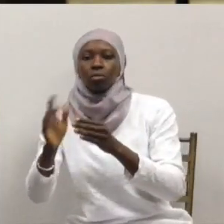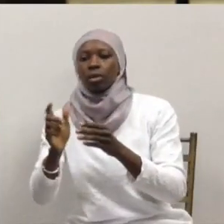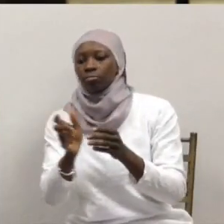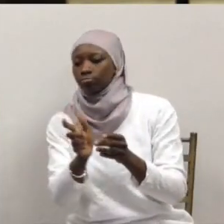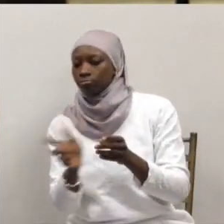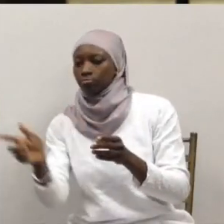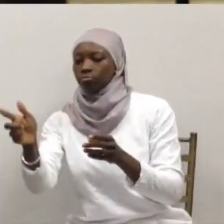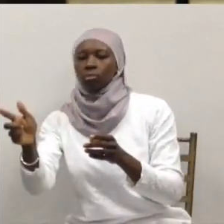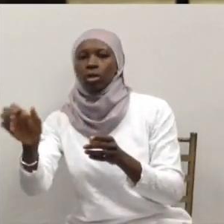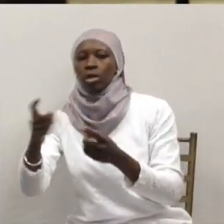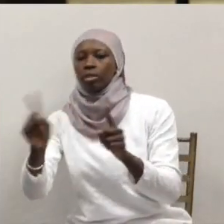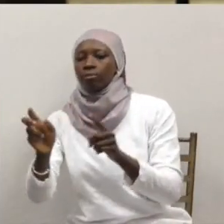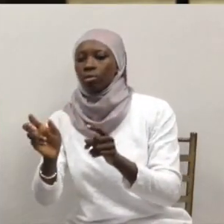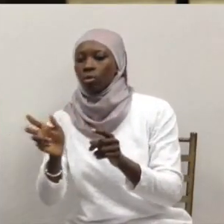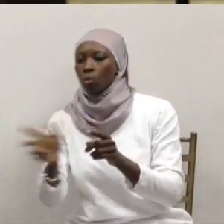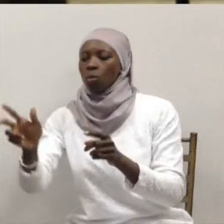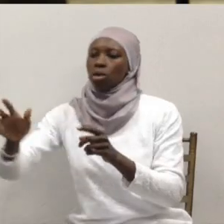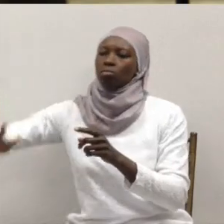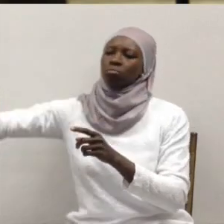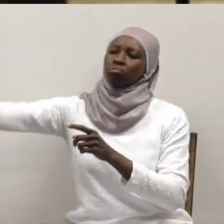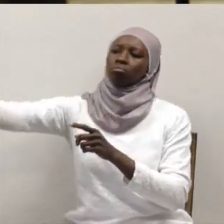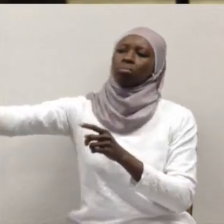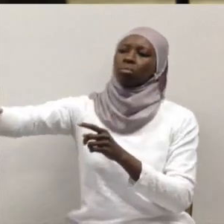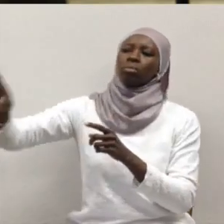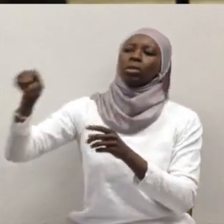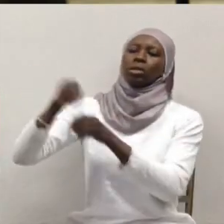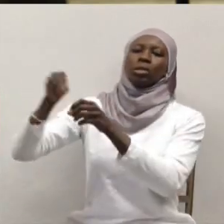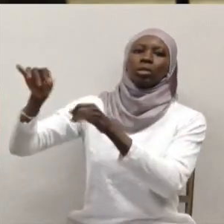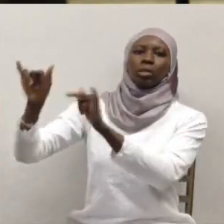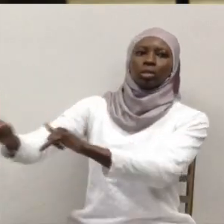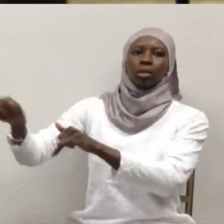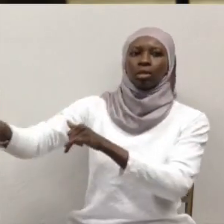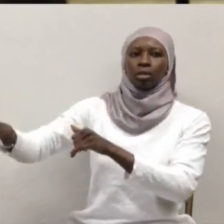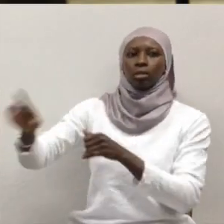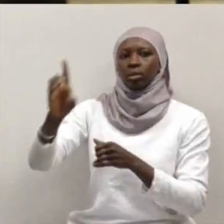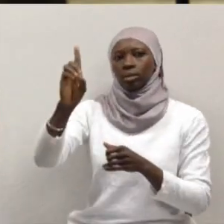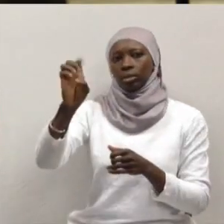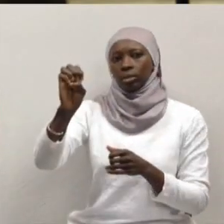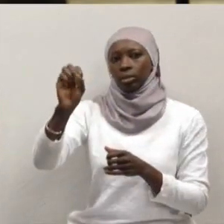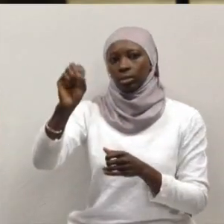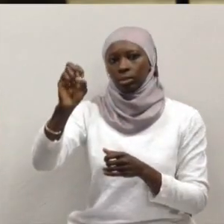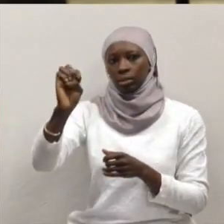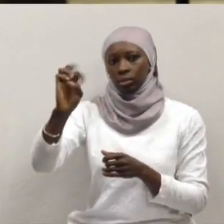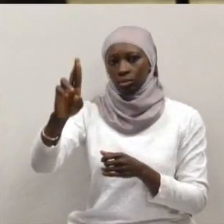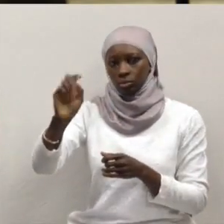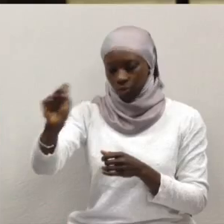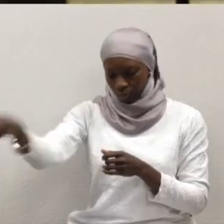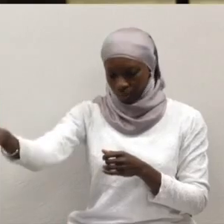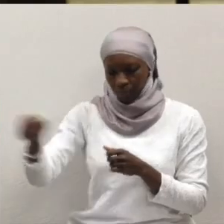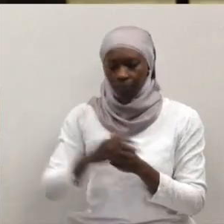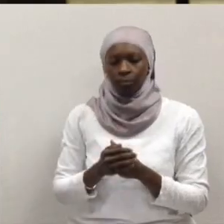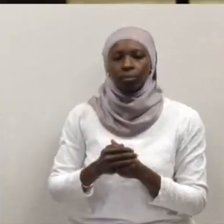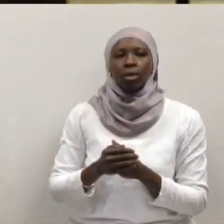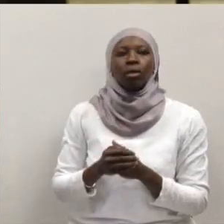his refuge, part in the desert. And he stays there. Following that, comes another one. Following that